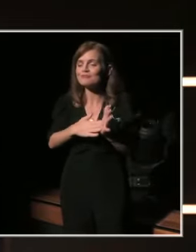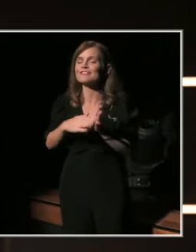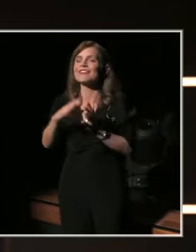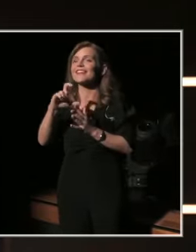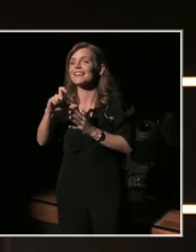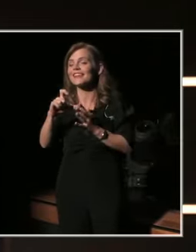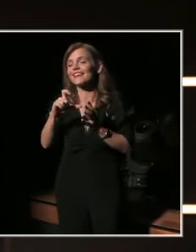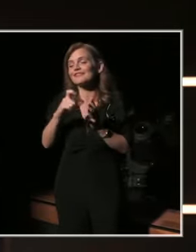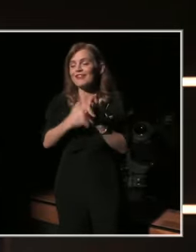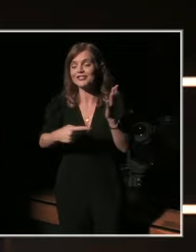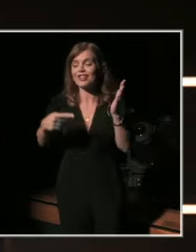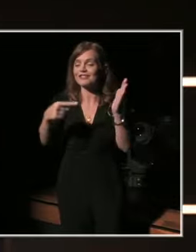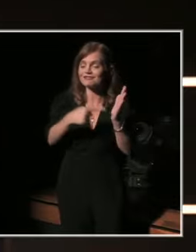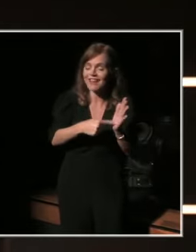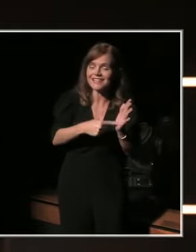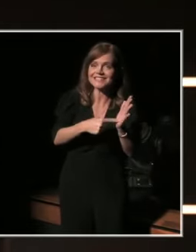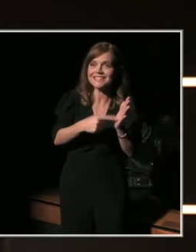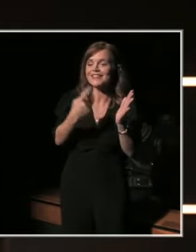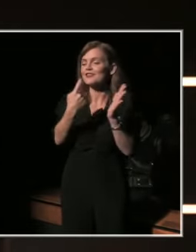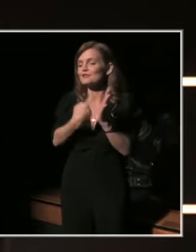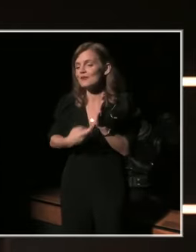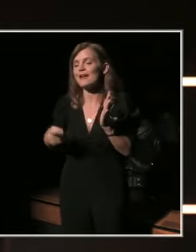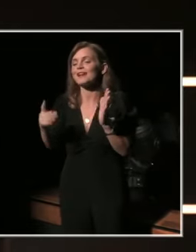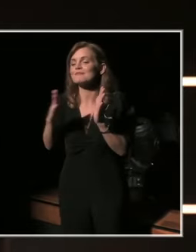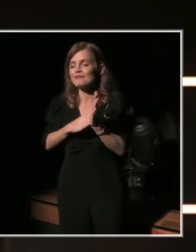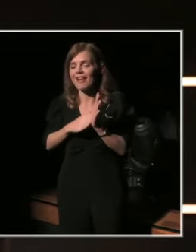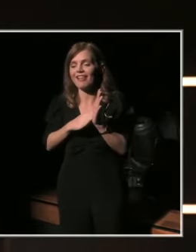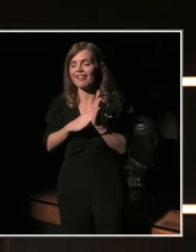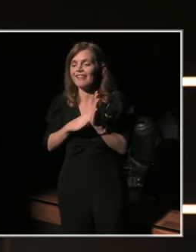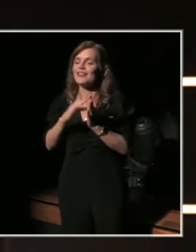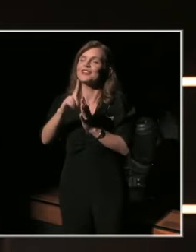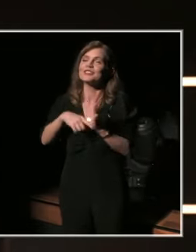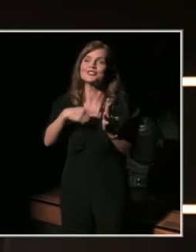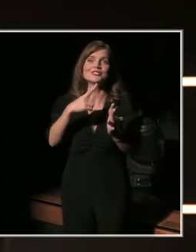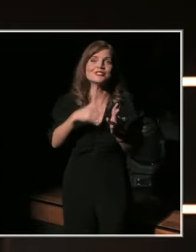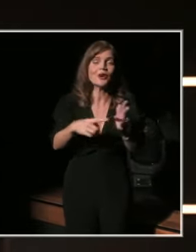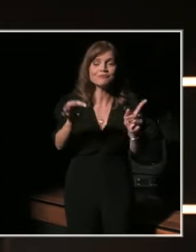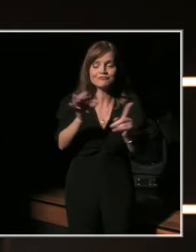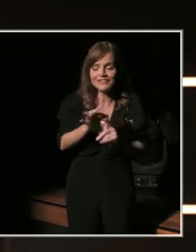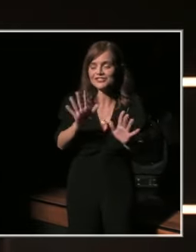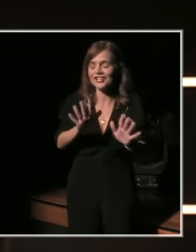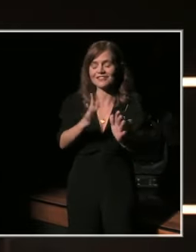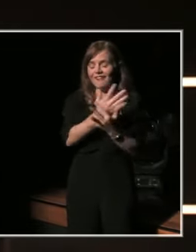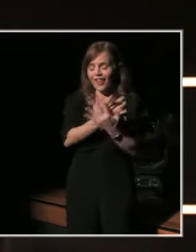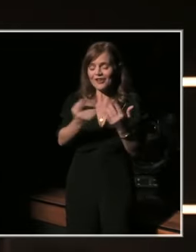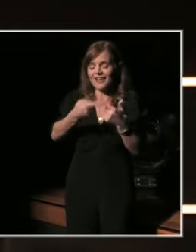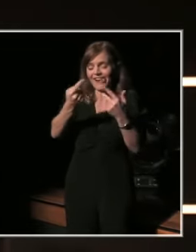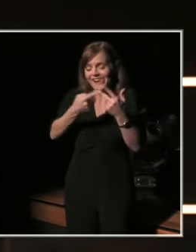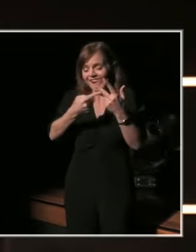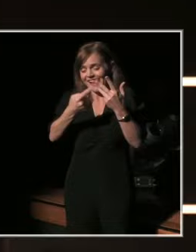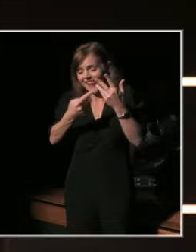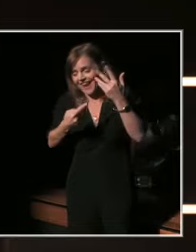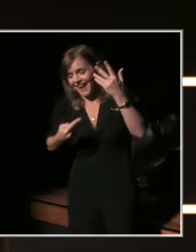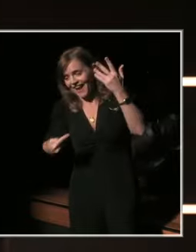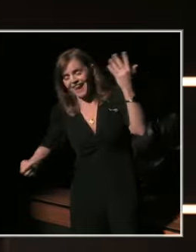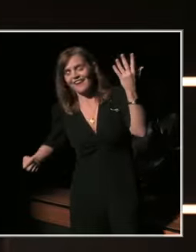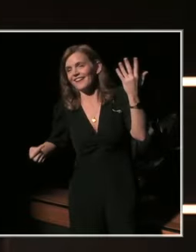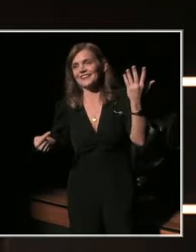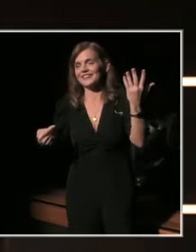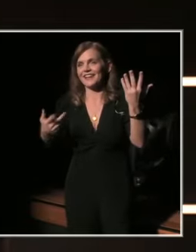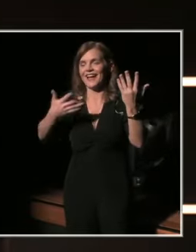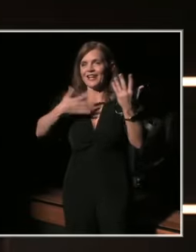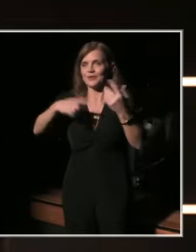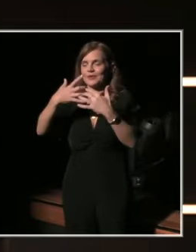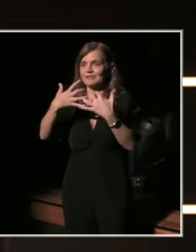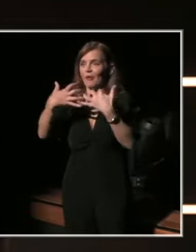Rachel Tracy, Rebecca Burrell, Joe Pritchard, Kat McShane. There are lots, and I don't want to